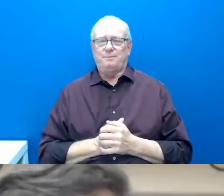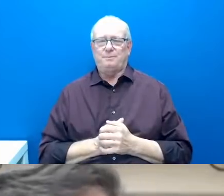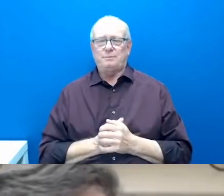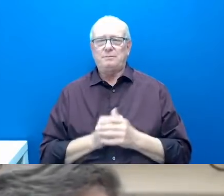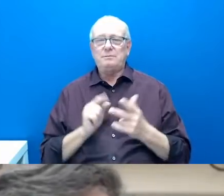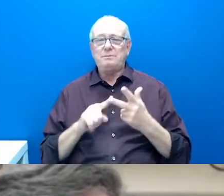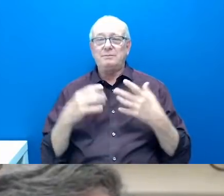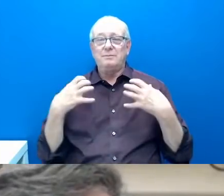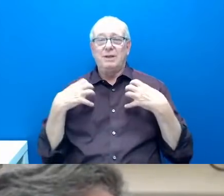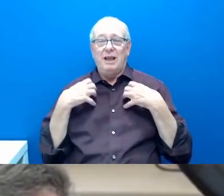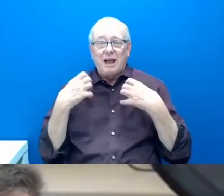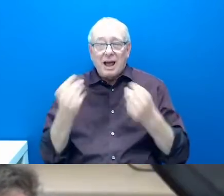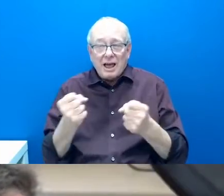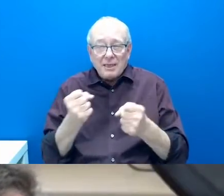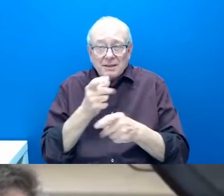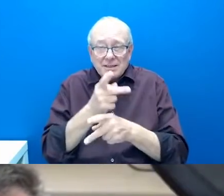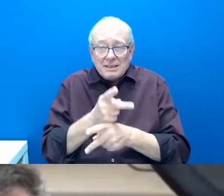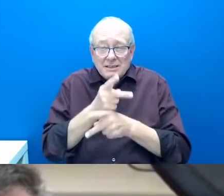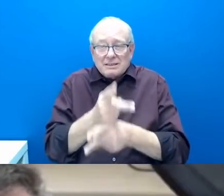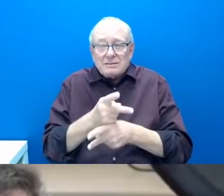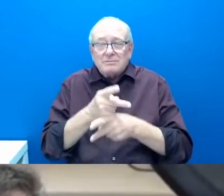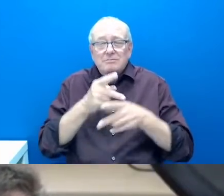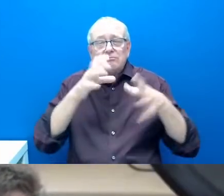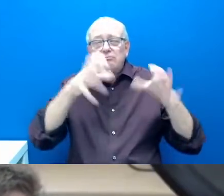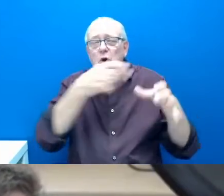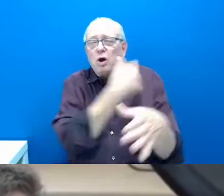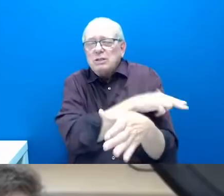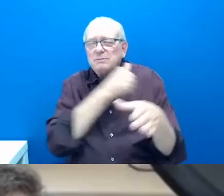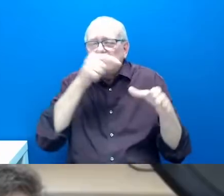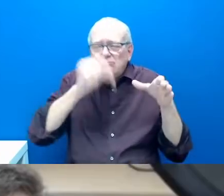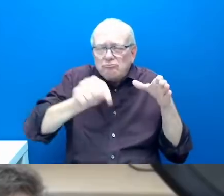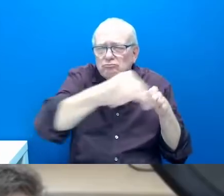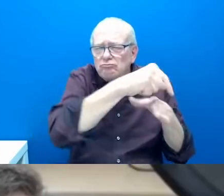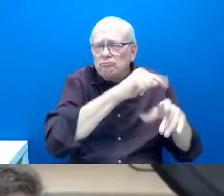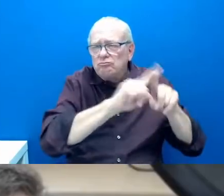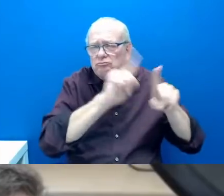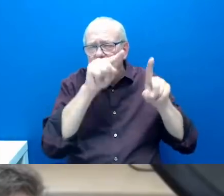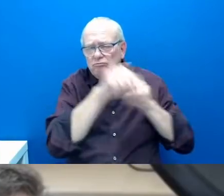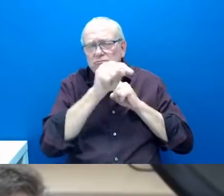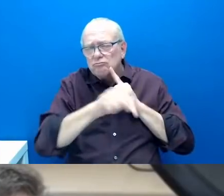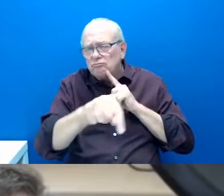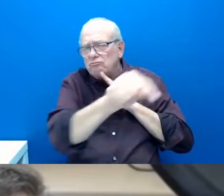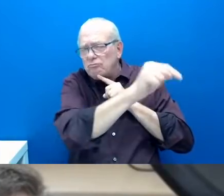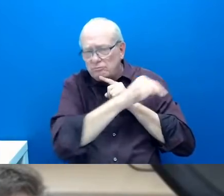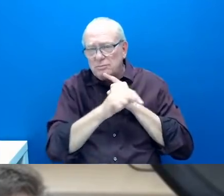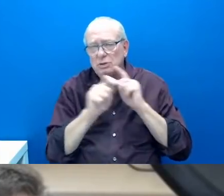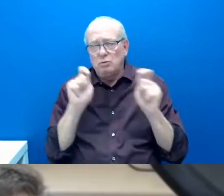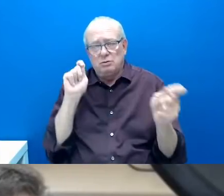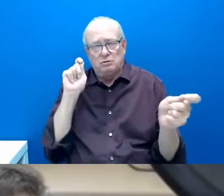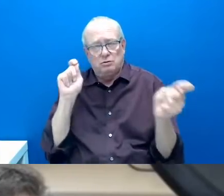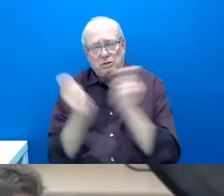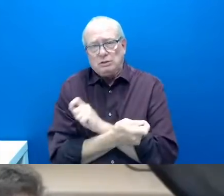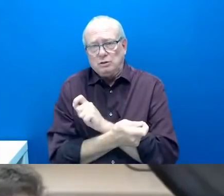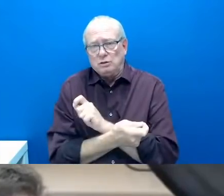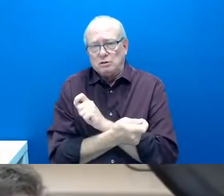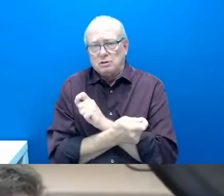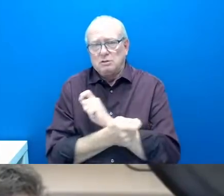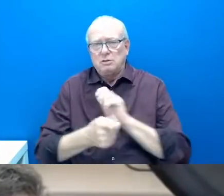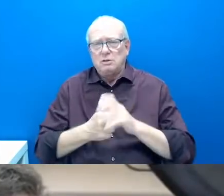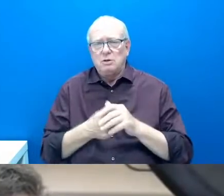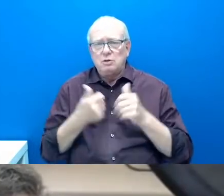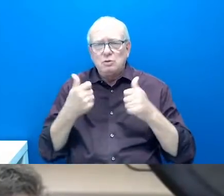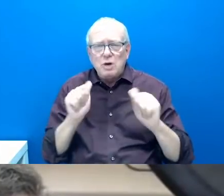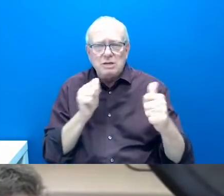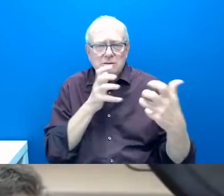know that our healthcare system is in a massive amount of transition in order to make the